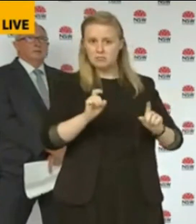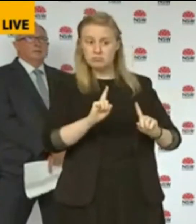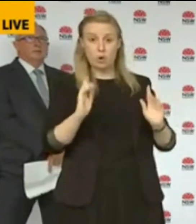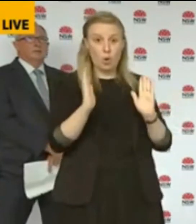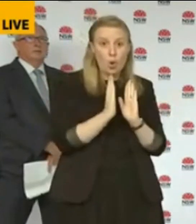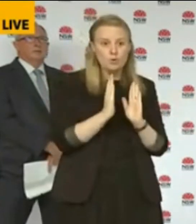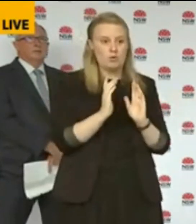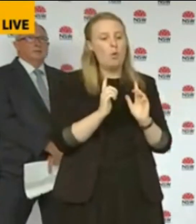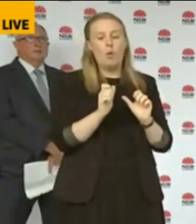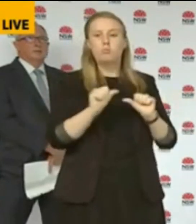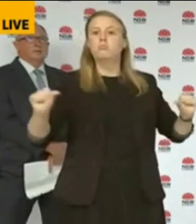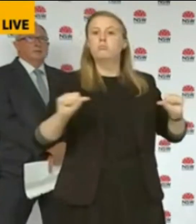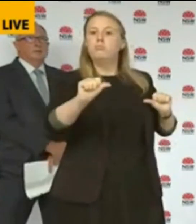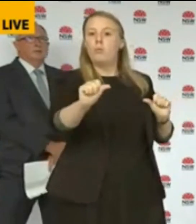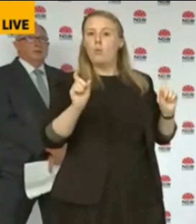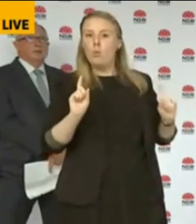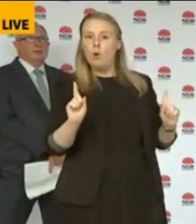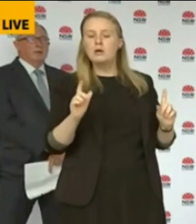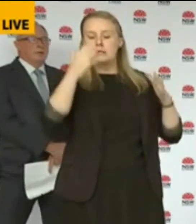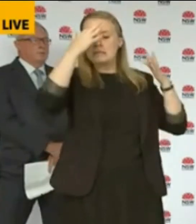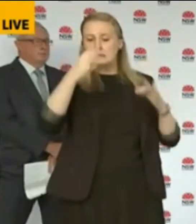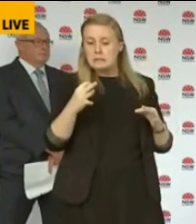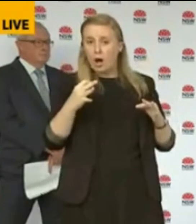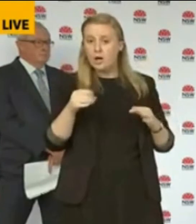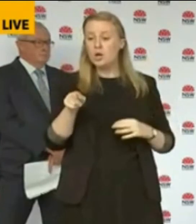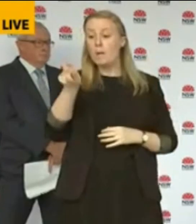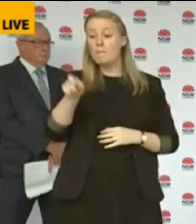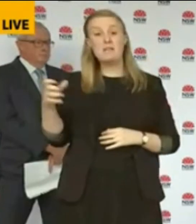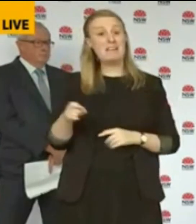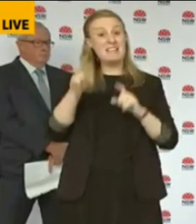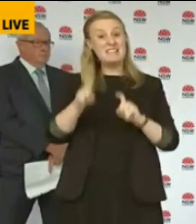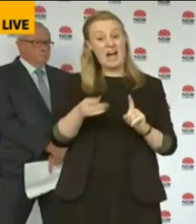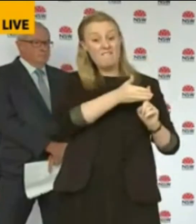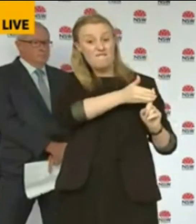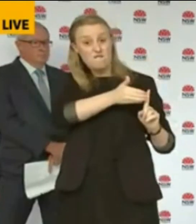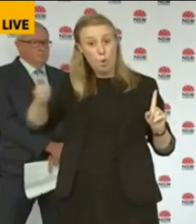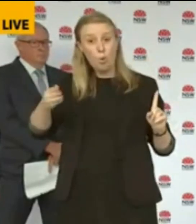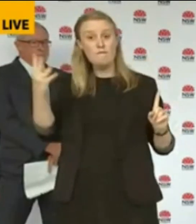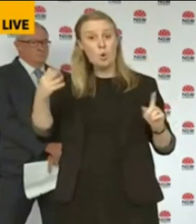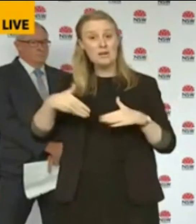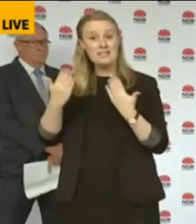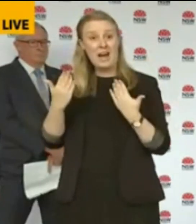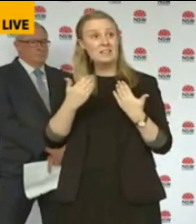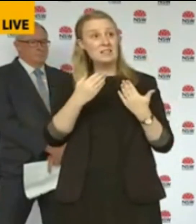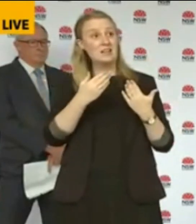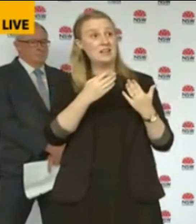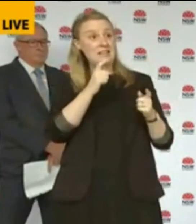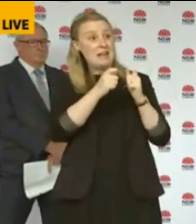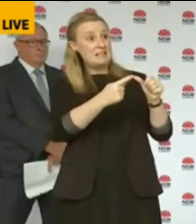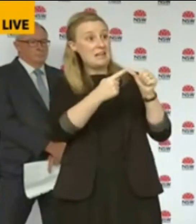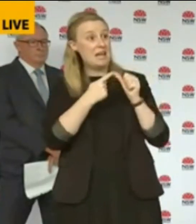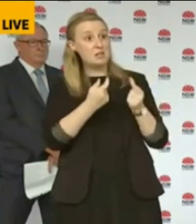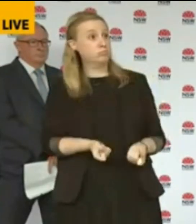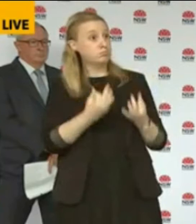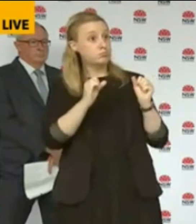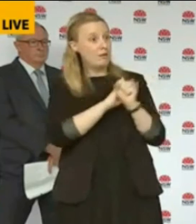or whether they're considered casual contacts. So please bear with us. That is the purpose of that initial stop and stay, and then we'll get